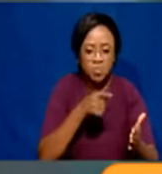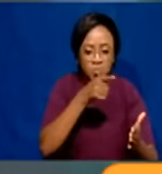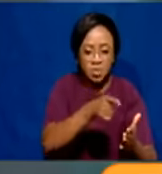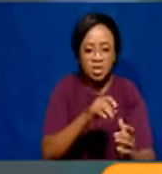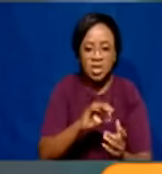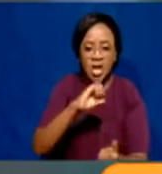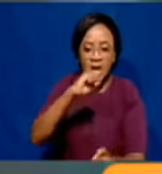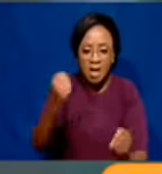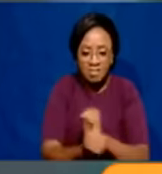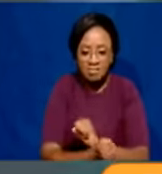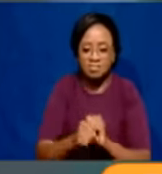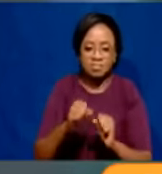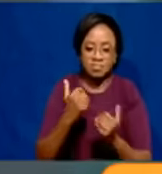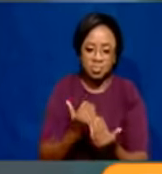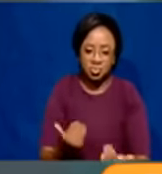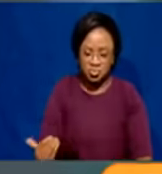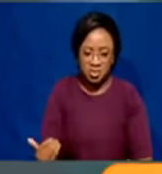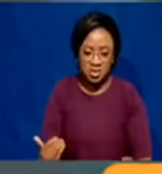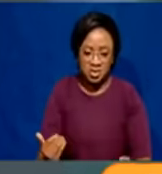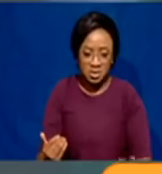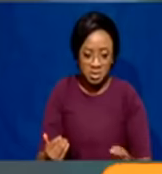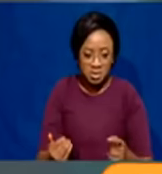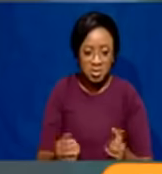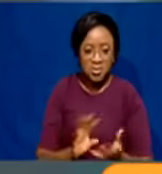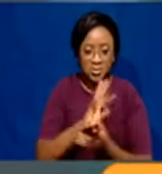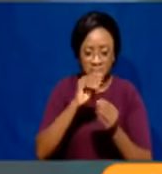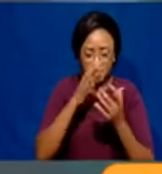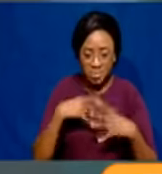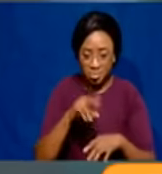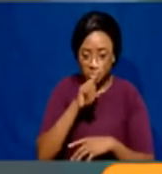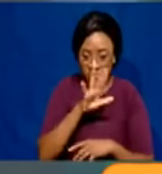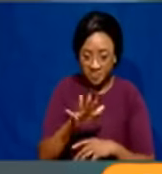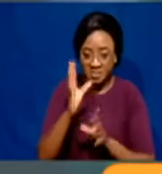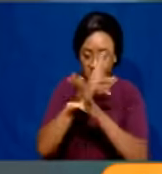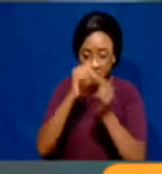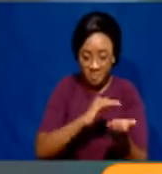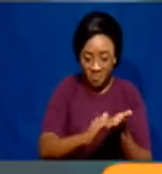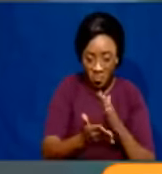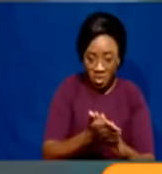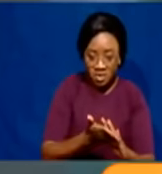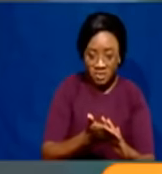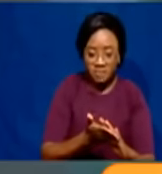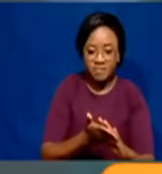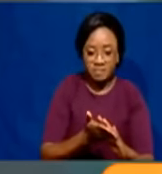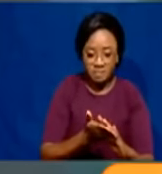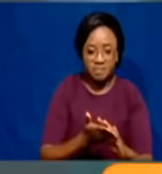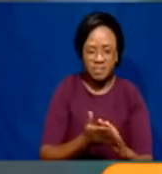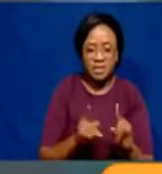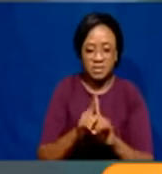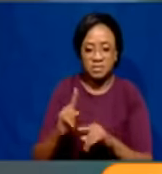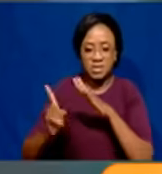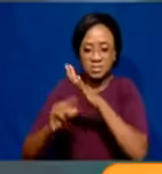children. The man was part of 25 pardoned by the president and signed off by the country's justice